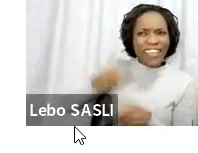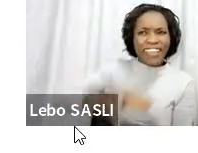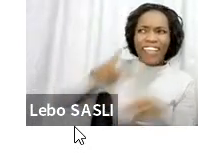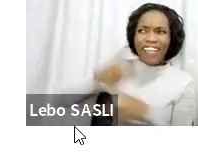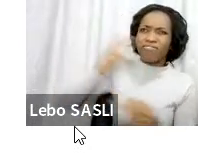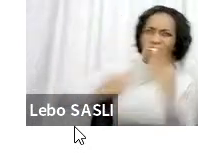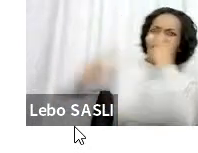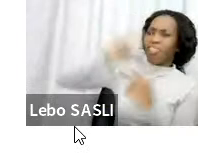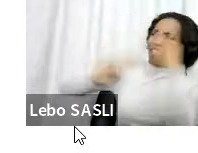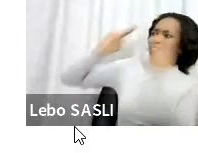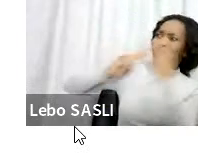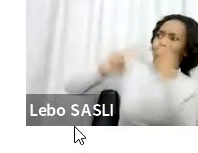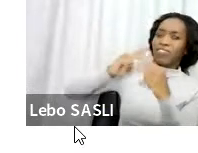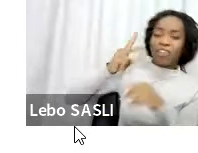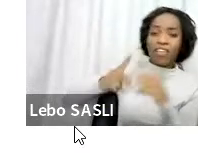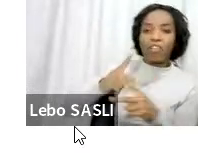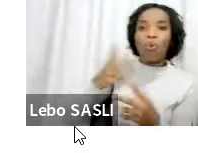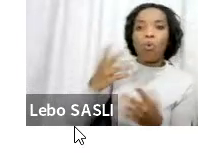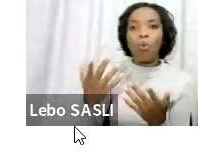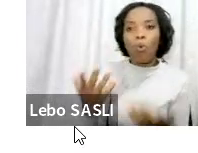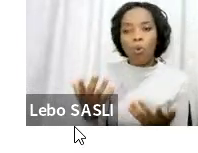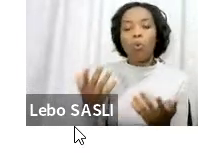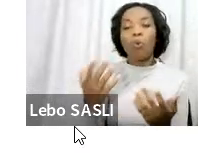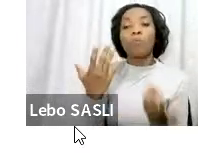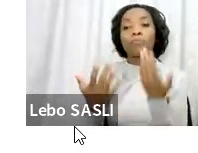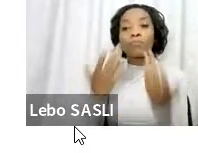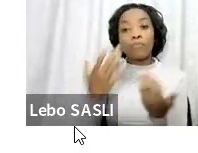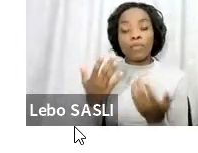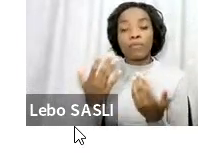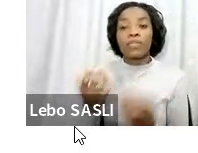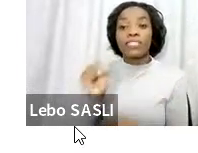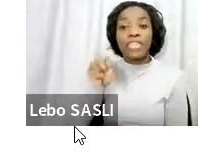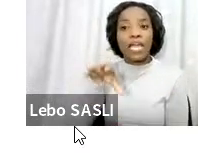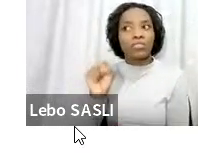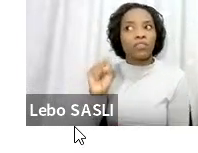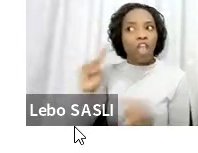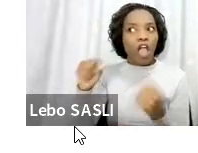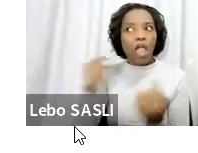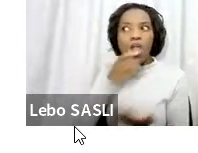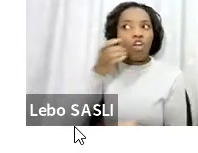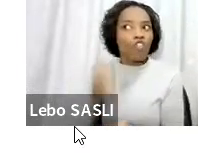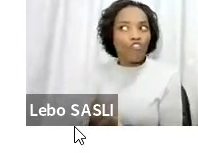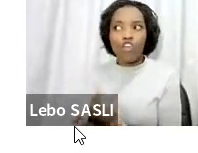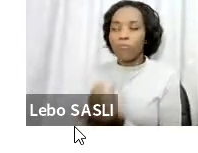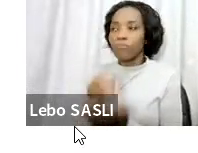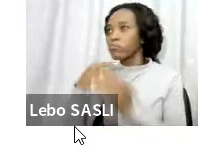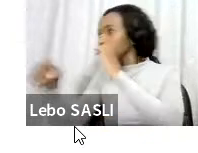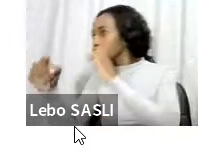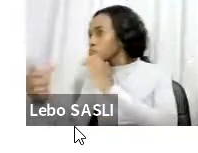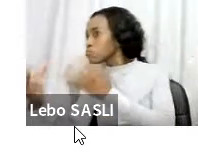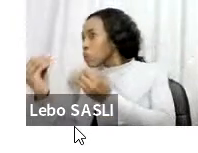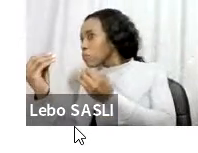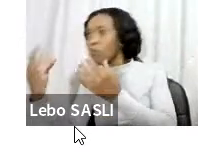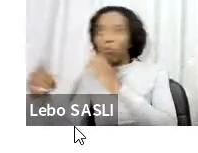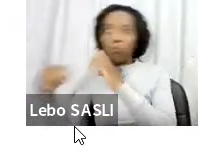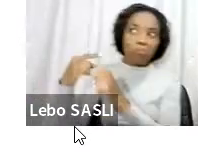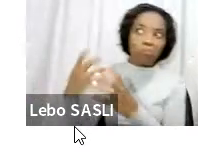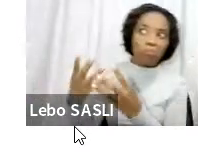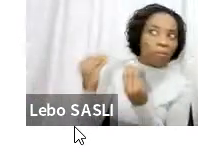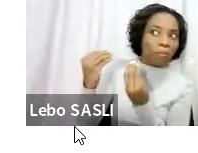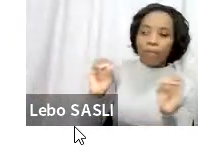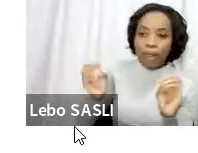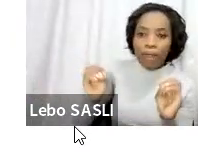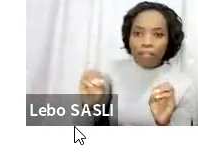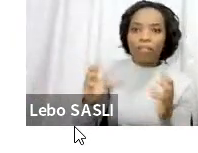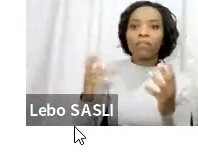verification. Inability of the part of SARS to confirm correspondence was sent, failure to respond to the request